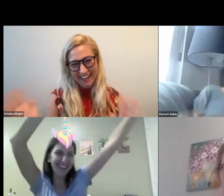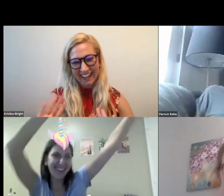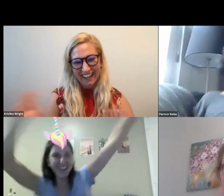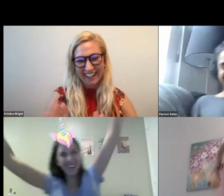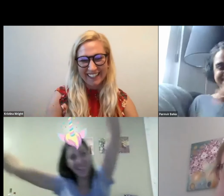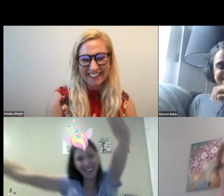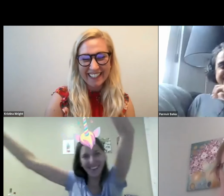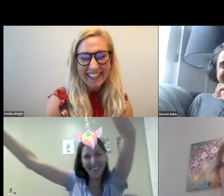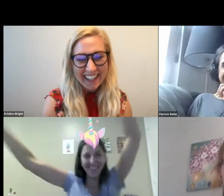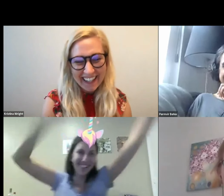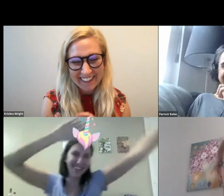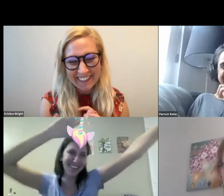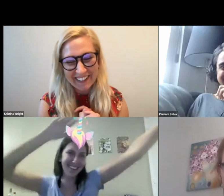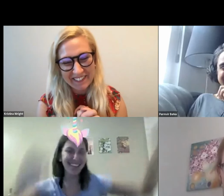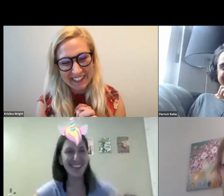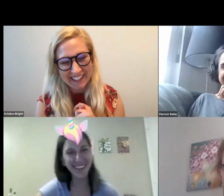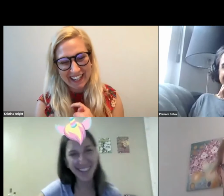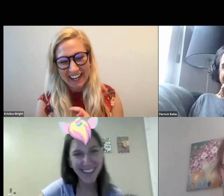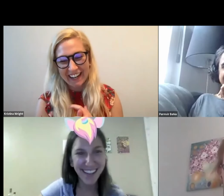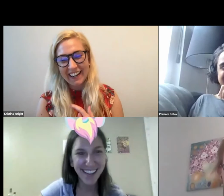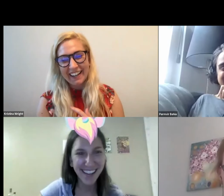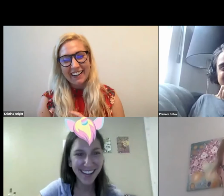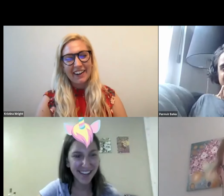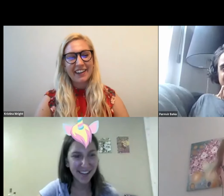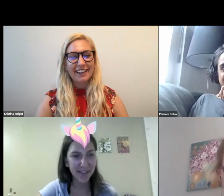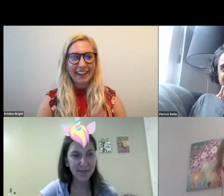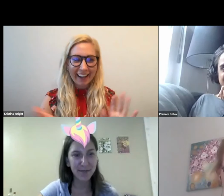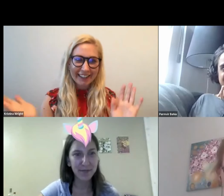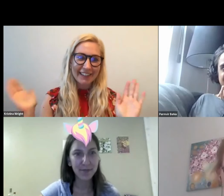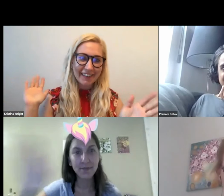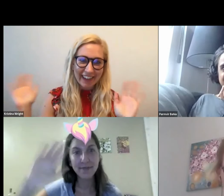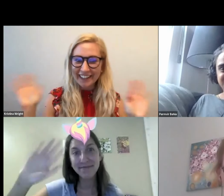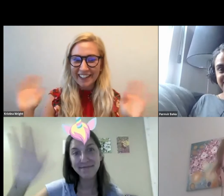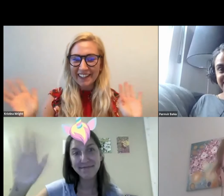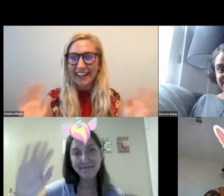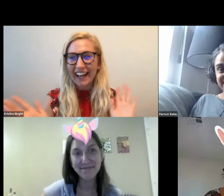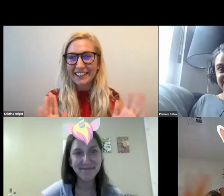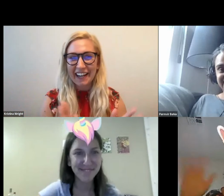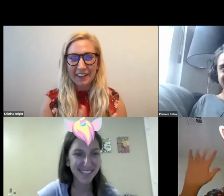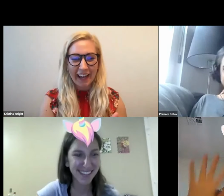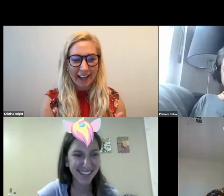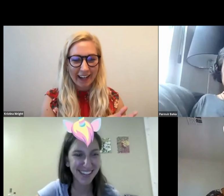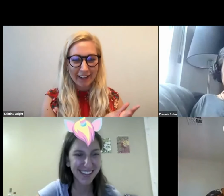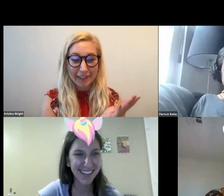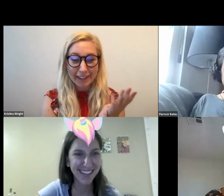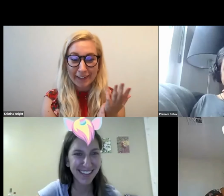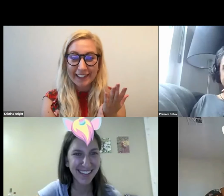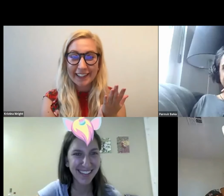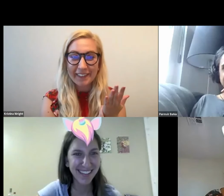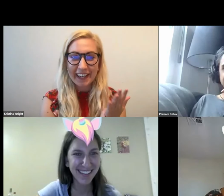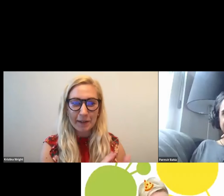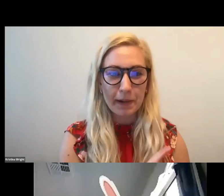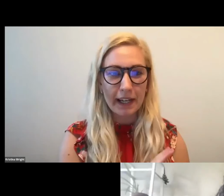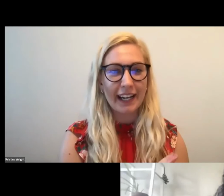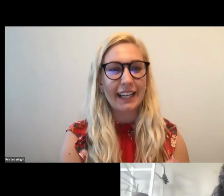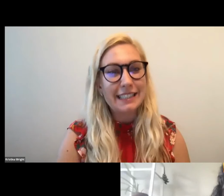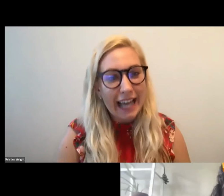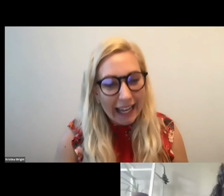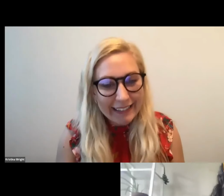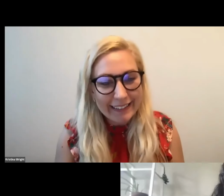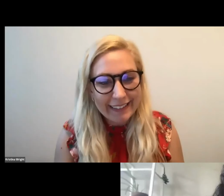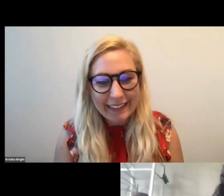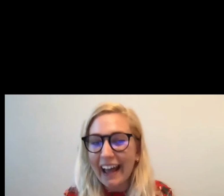Thanks, guys. I really appreciate it. All right, yeah, so that's the cat's out of the bag. I had a really crazy week, but I